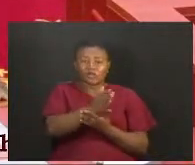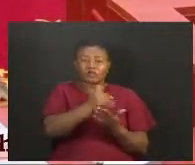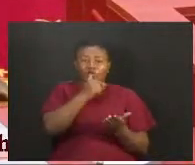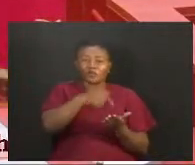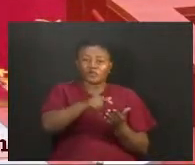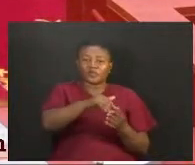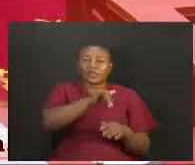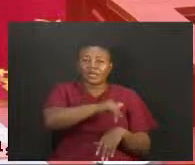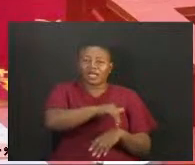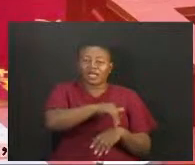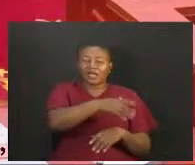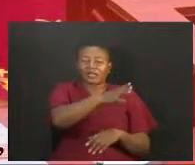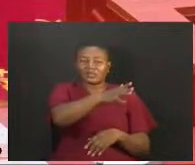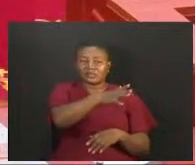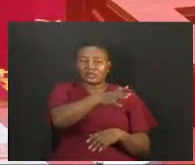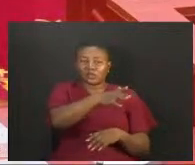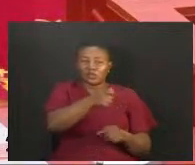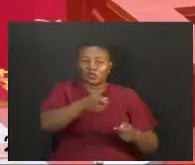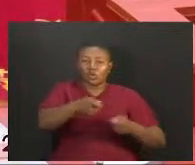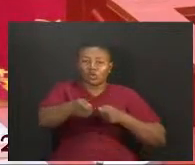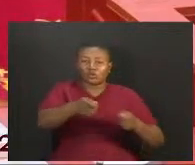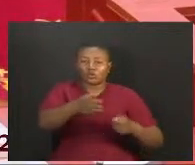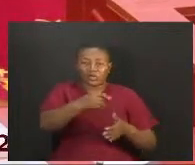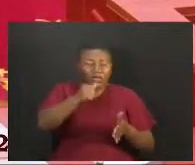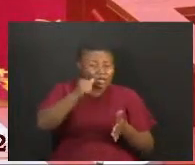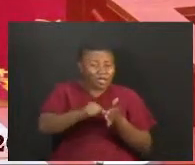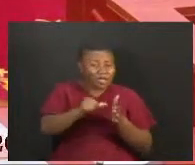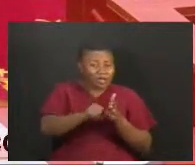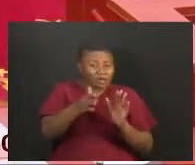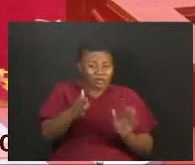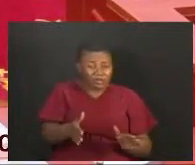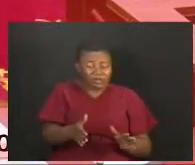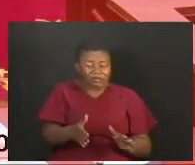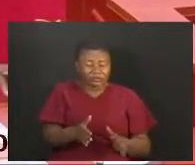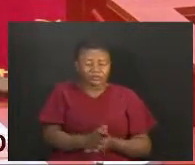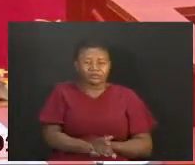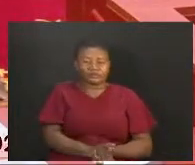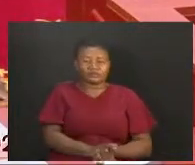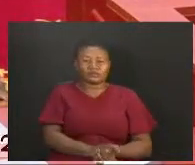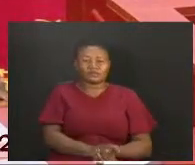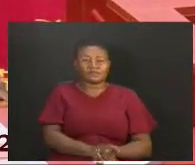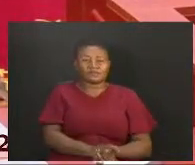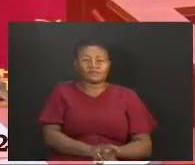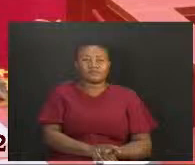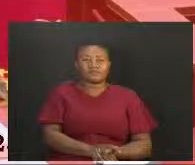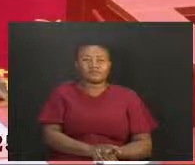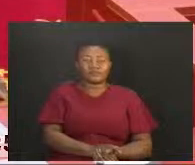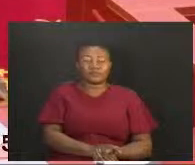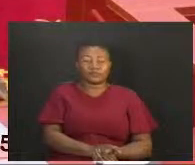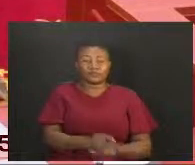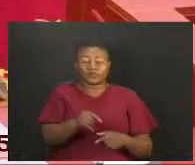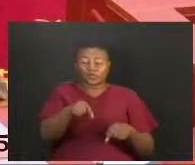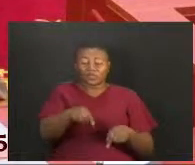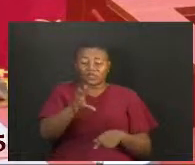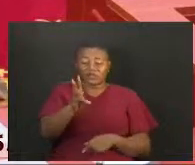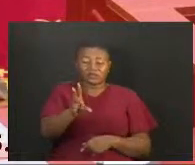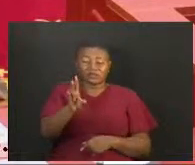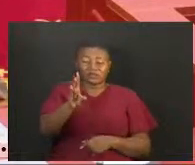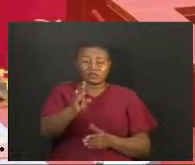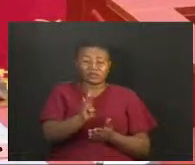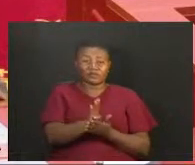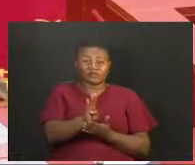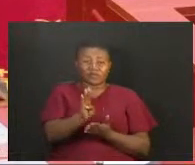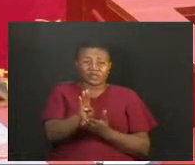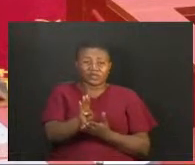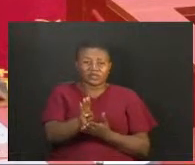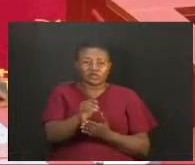worth 18.3 billion Ghana cedis. Mr. Speaker, this 67 billion